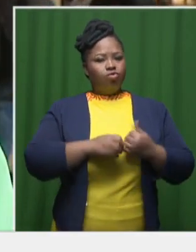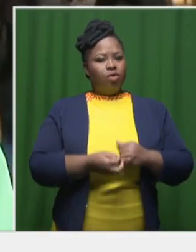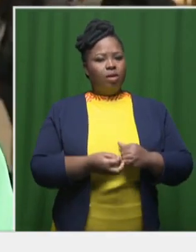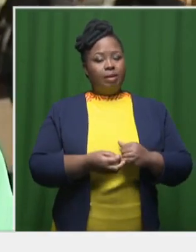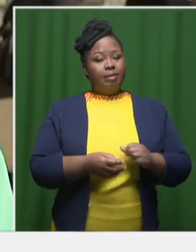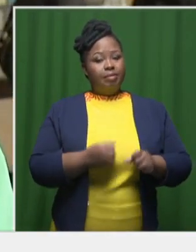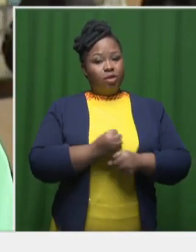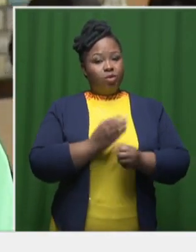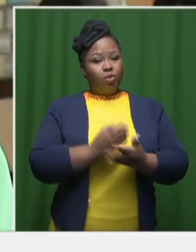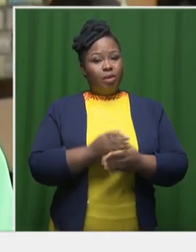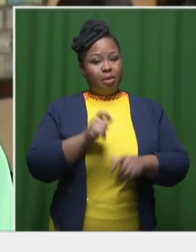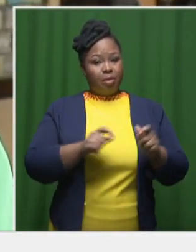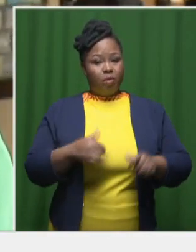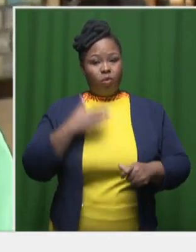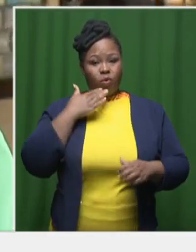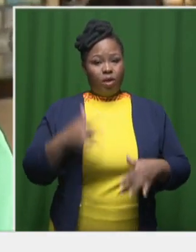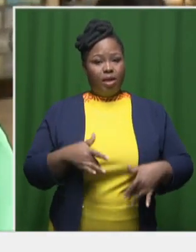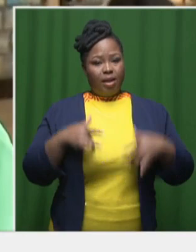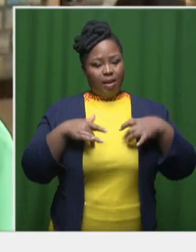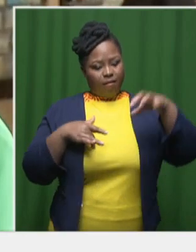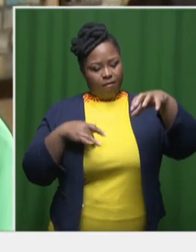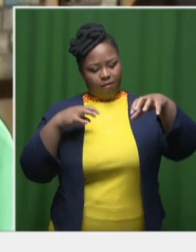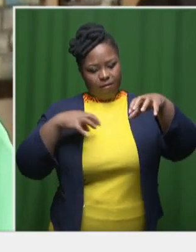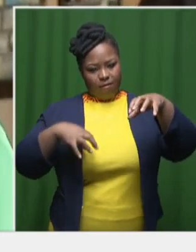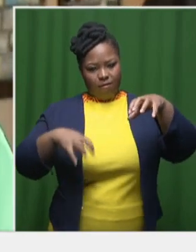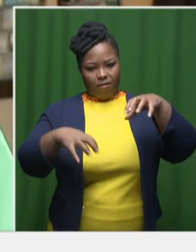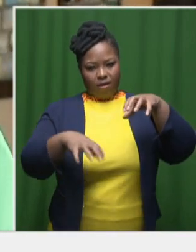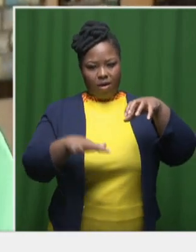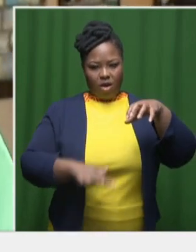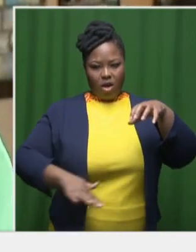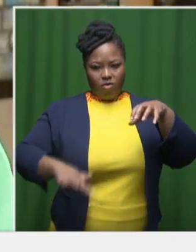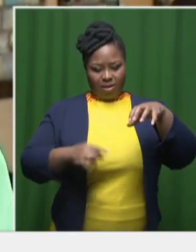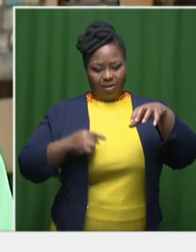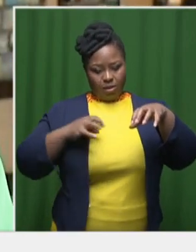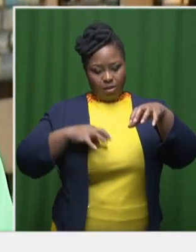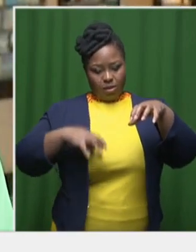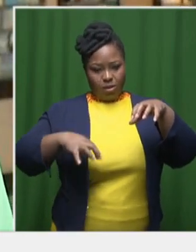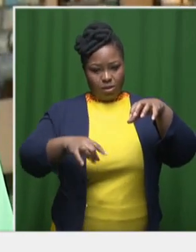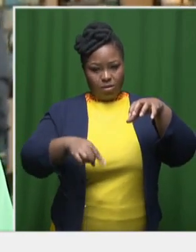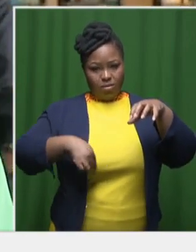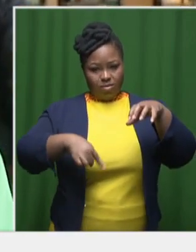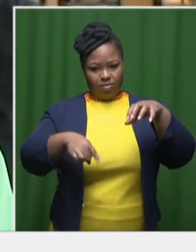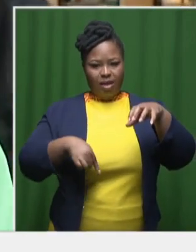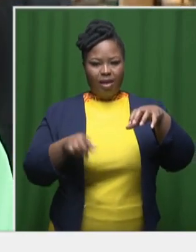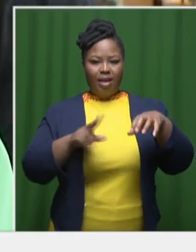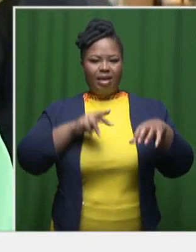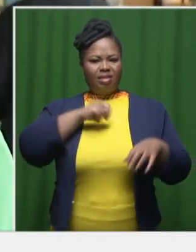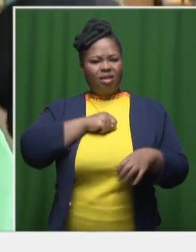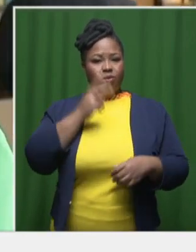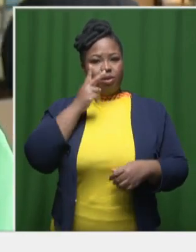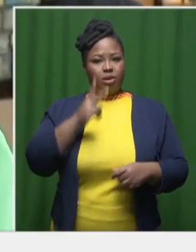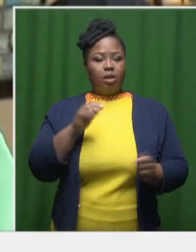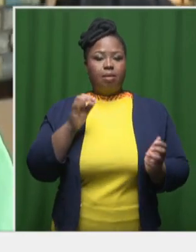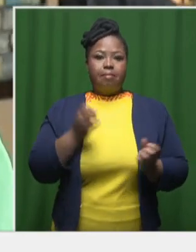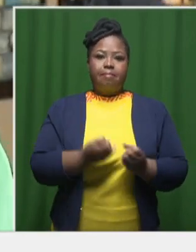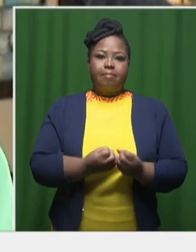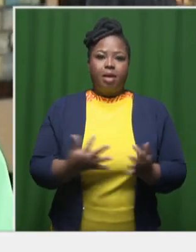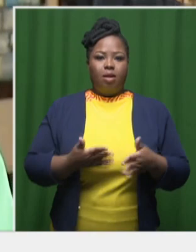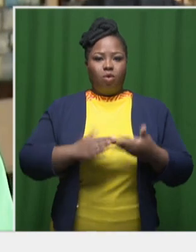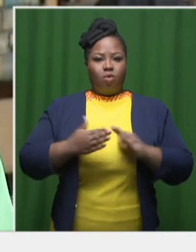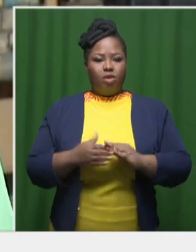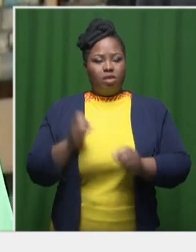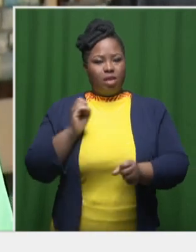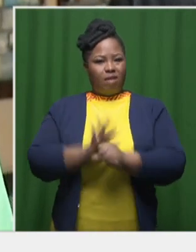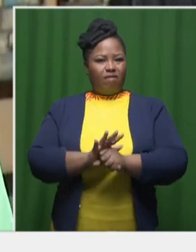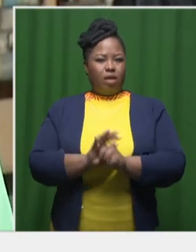in the low-lying areas, especially here in KZN, where we see when a natural disaster occurs, many communities are